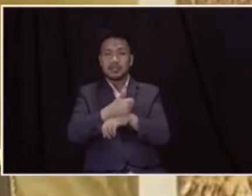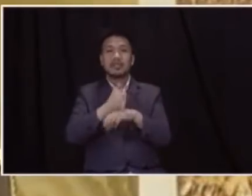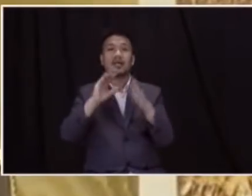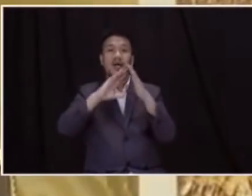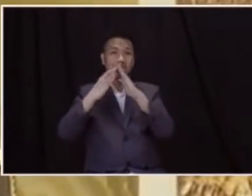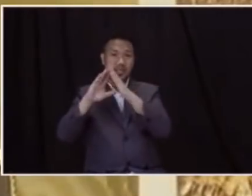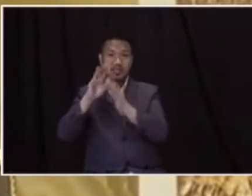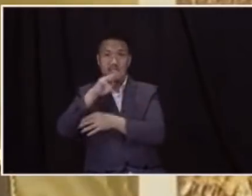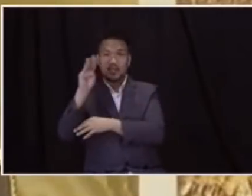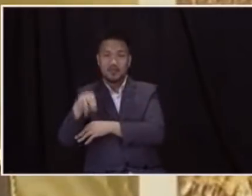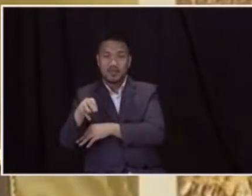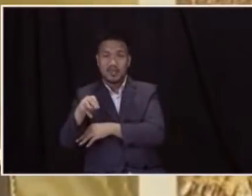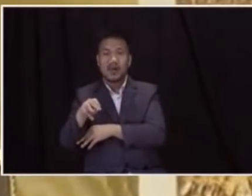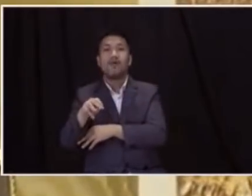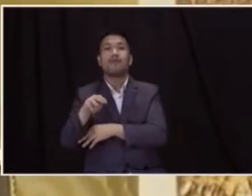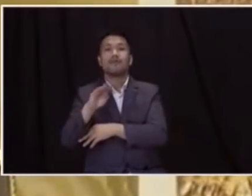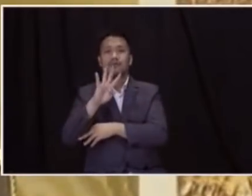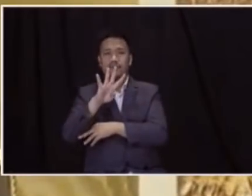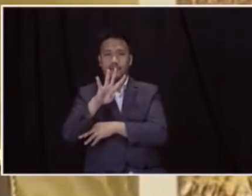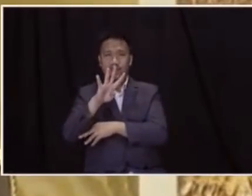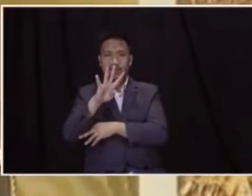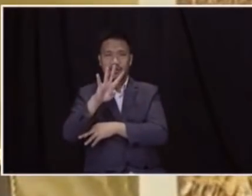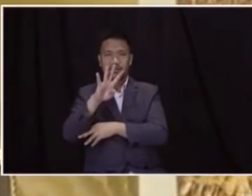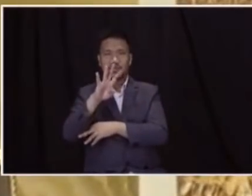the city of Manila